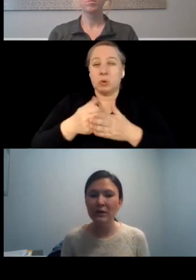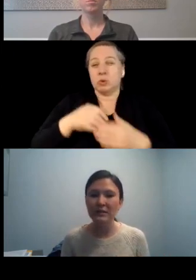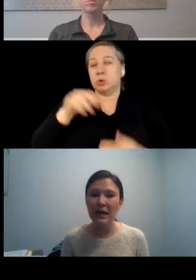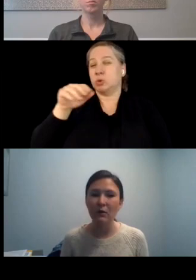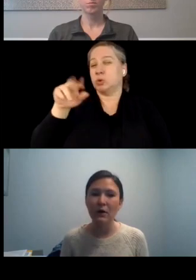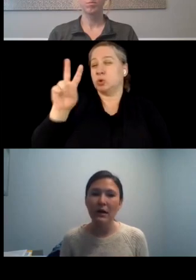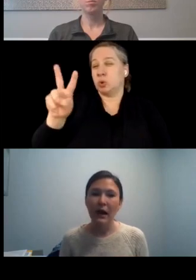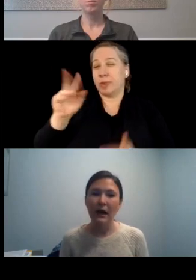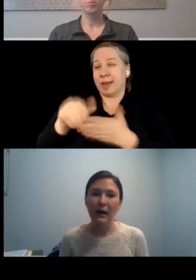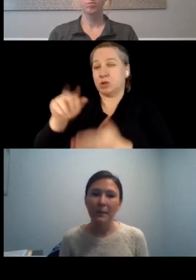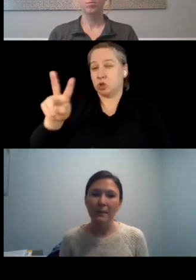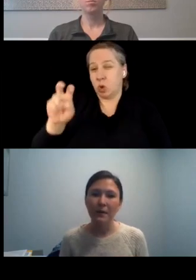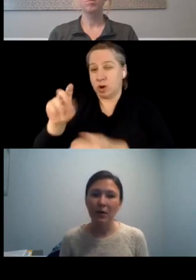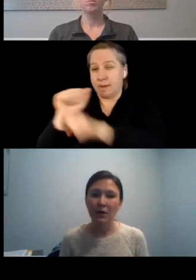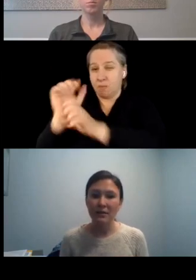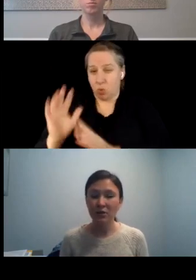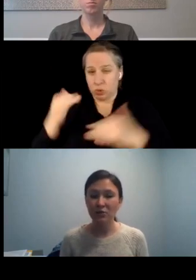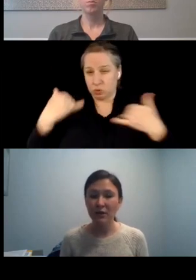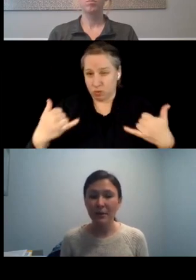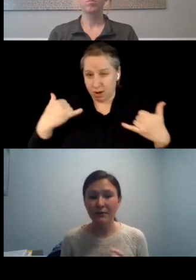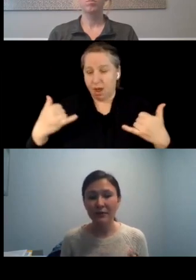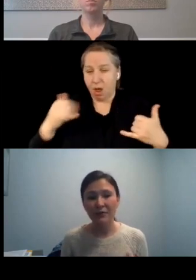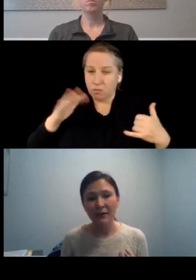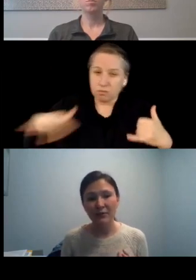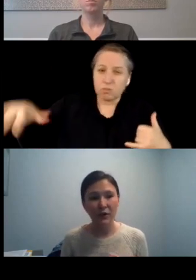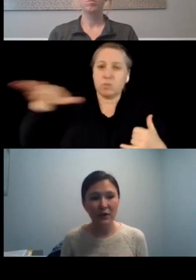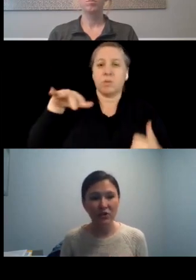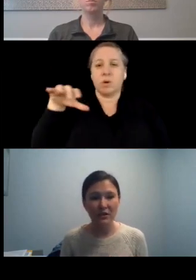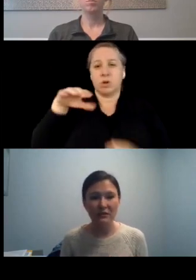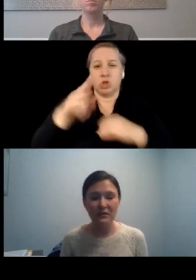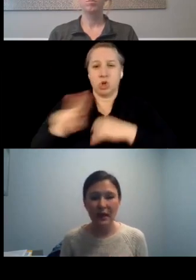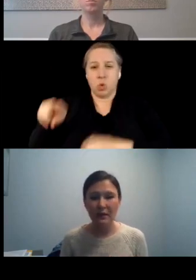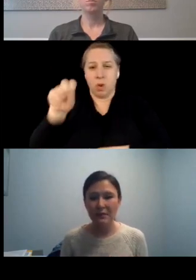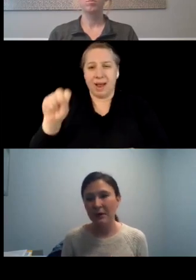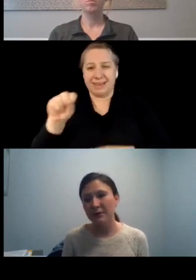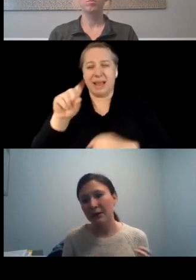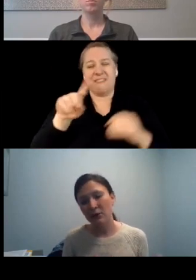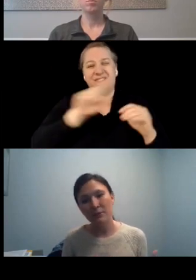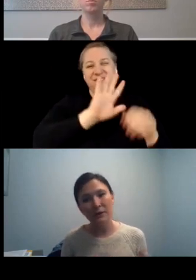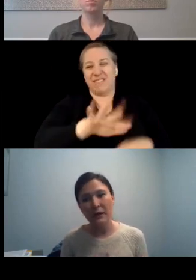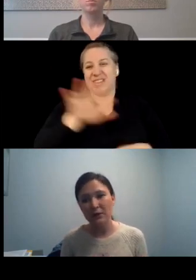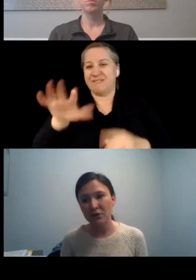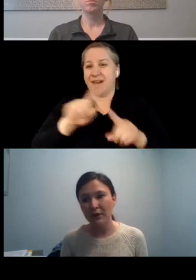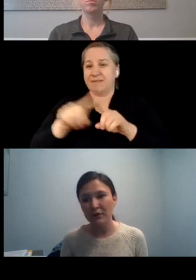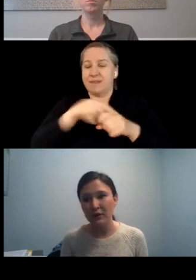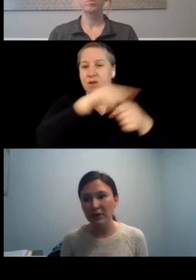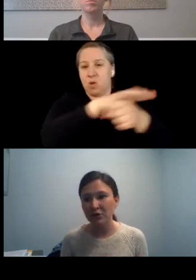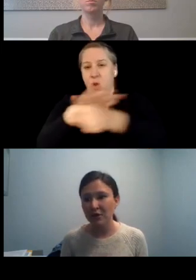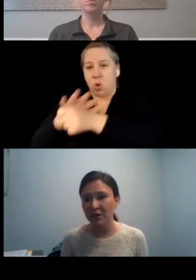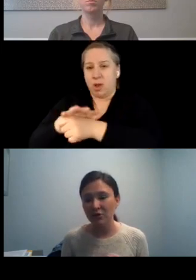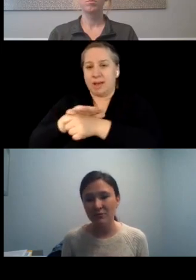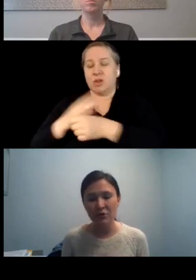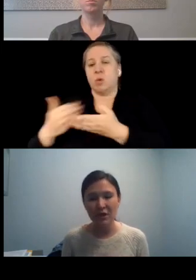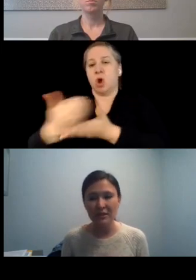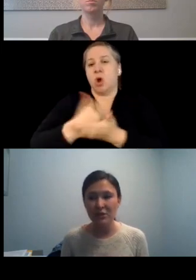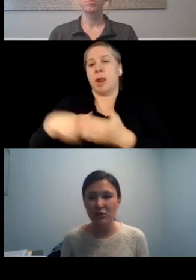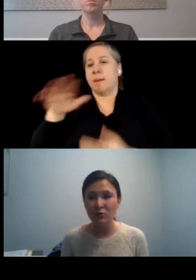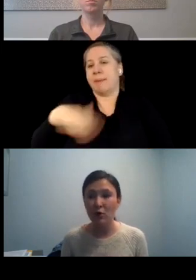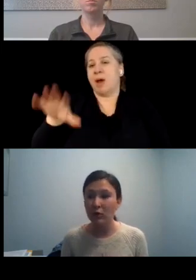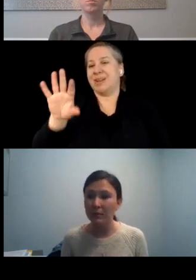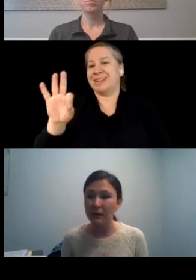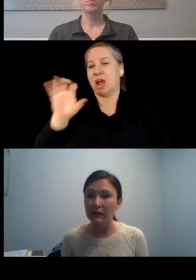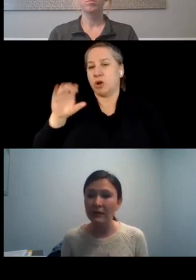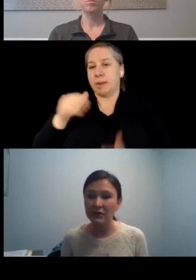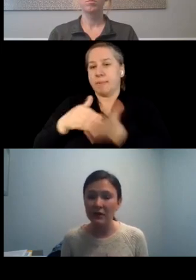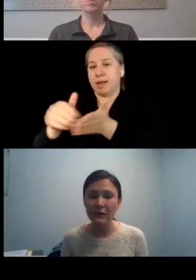2,200 employees now across the country, about 55 locations, did about $900 million in revenue last year, projected to